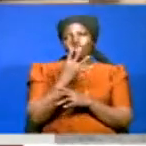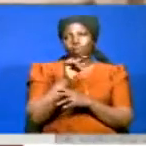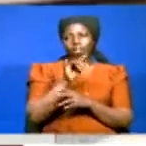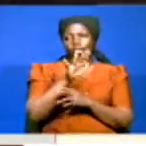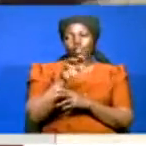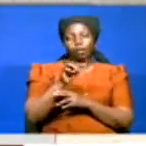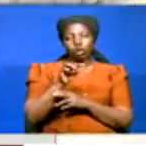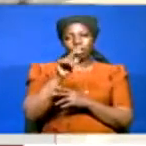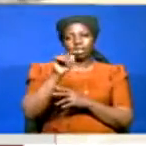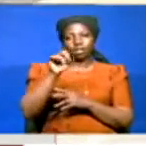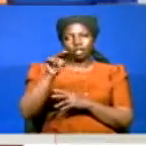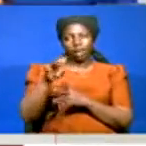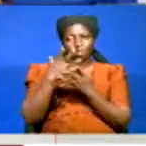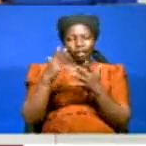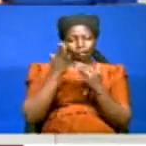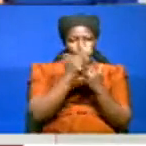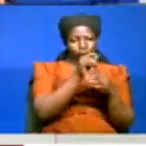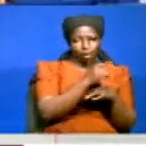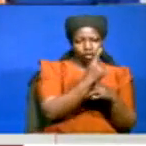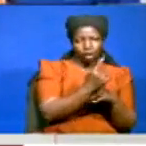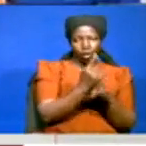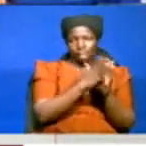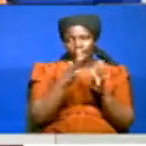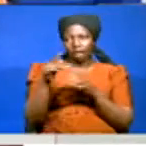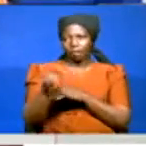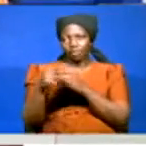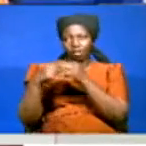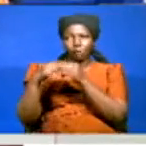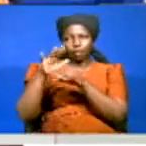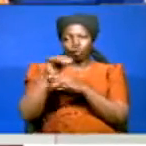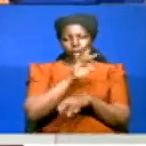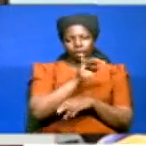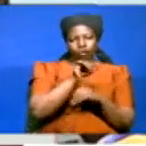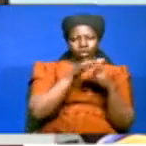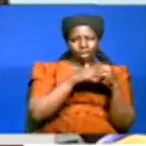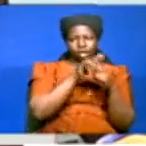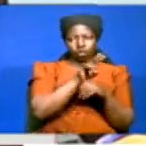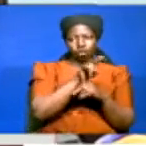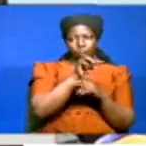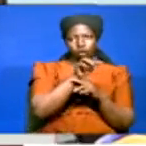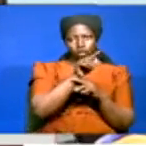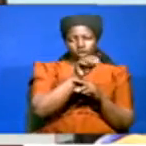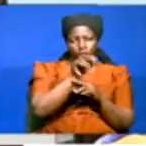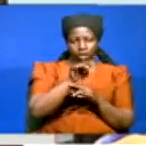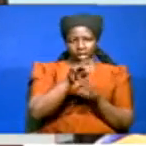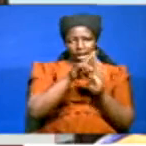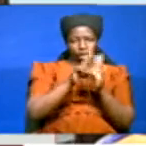of cargo between January and September, up from 3.92 million tons recorded in the